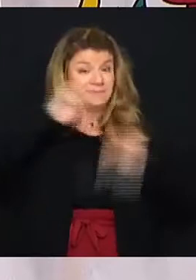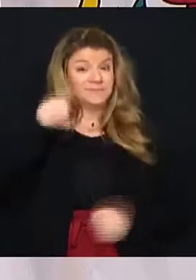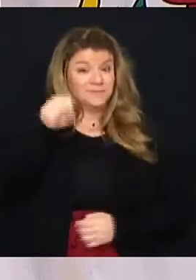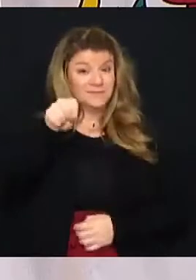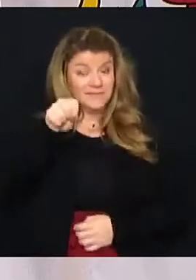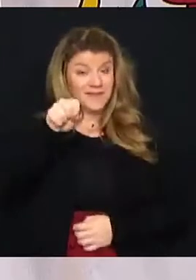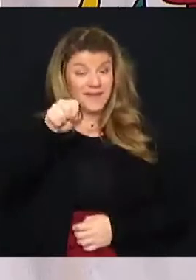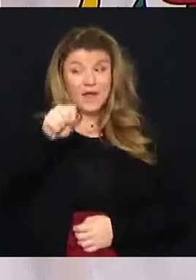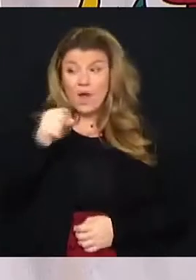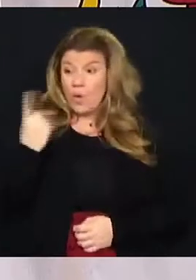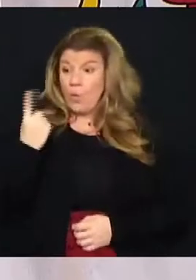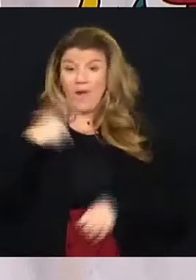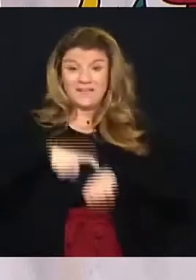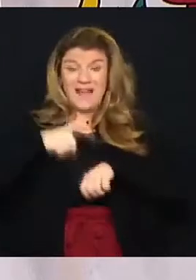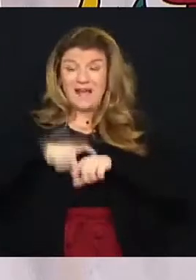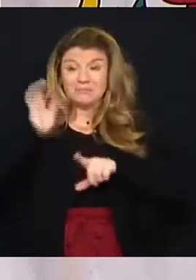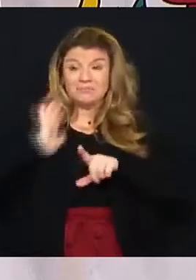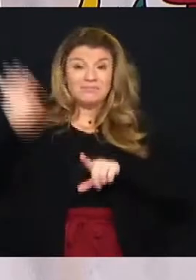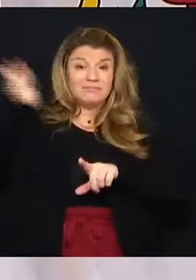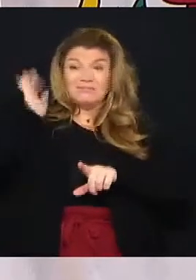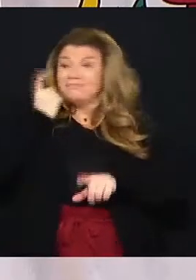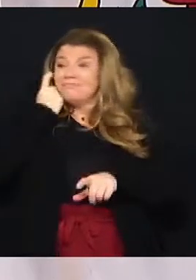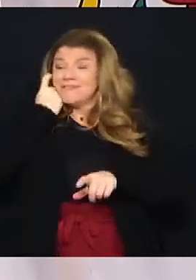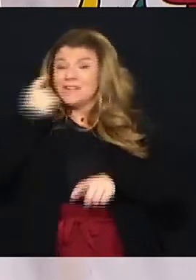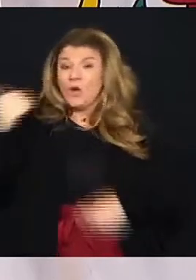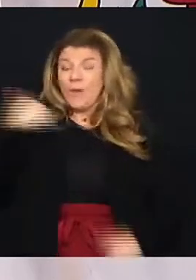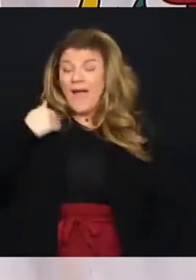At one point in time, not long ago, we had